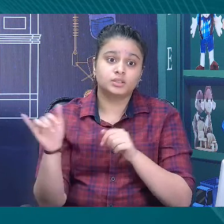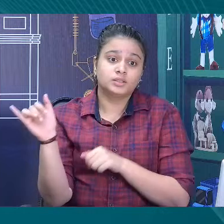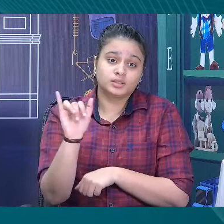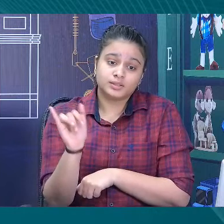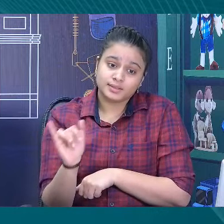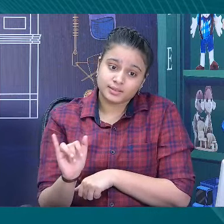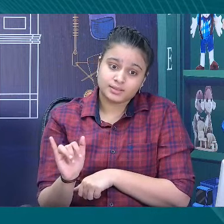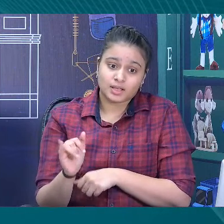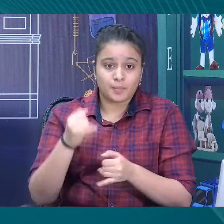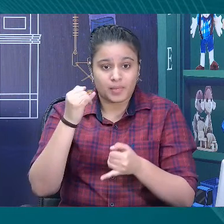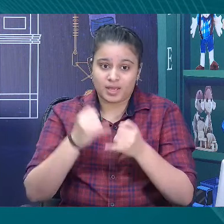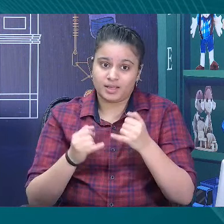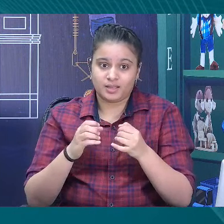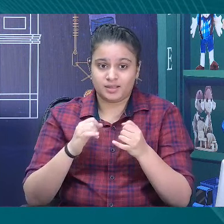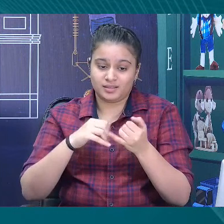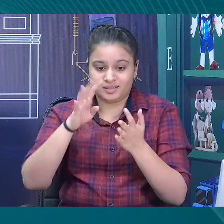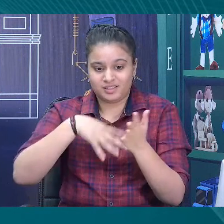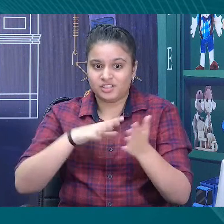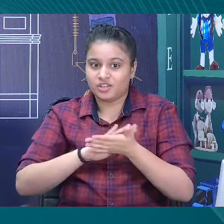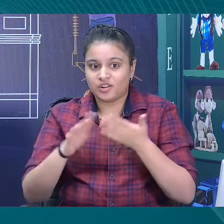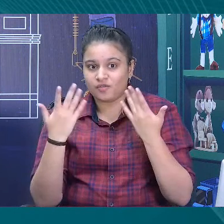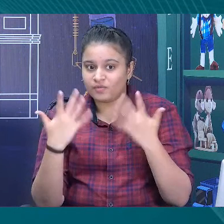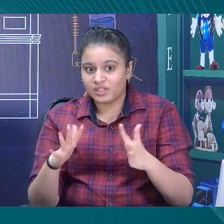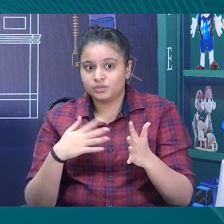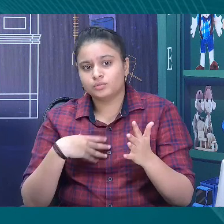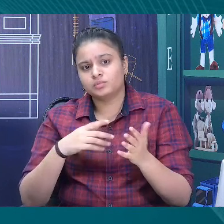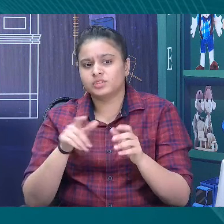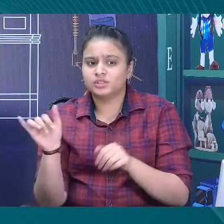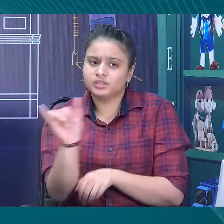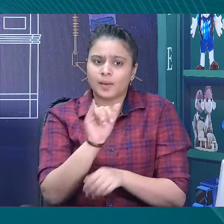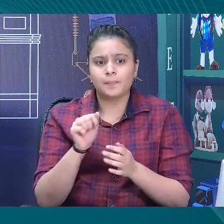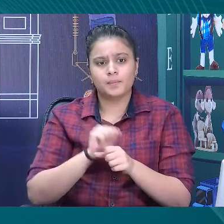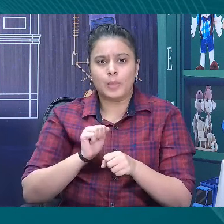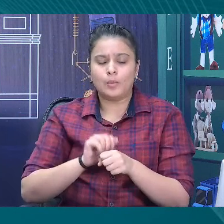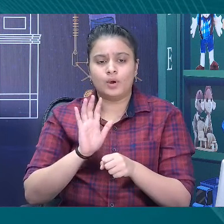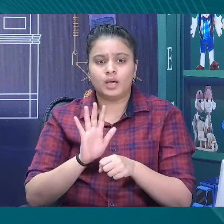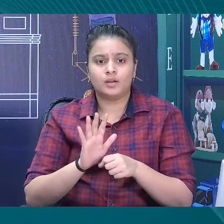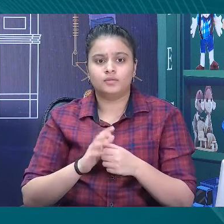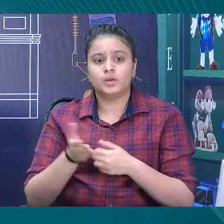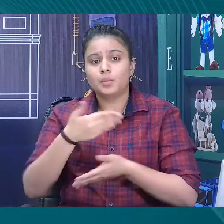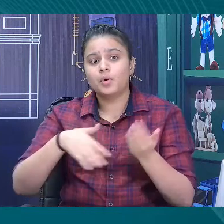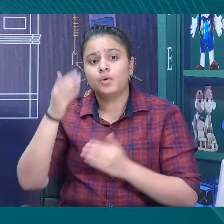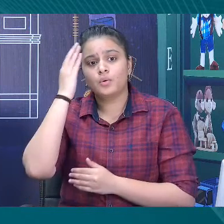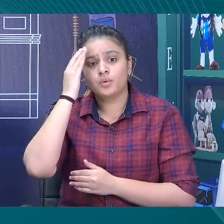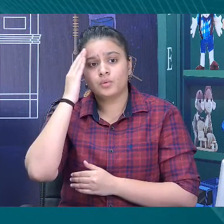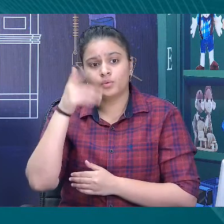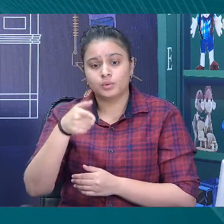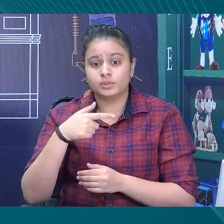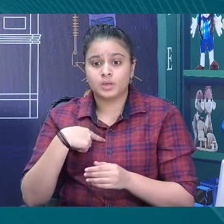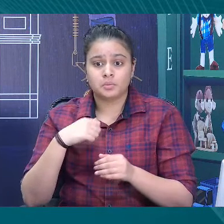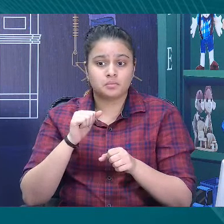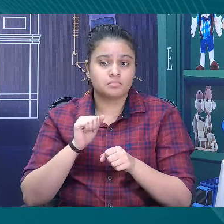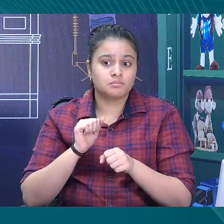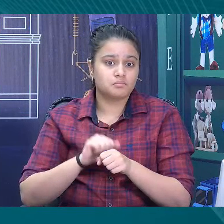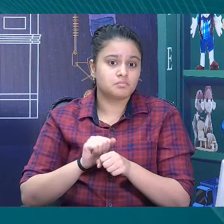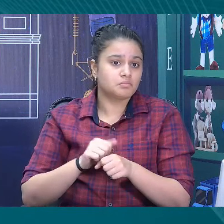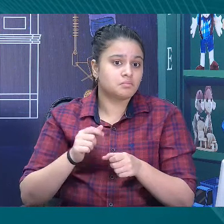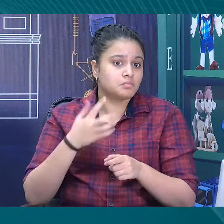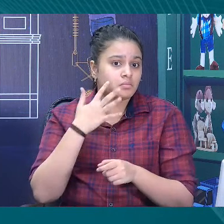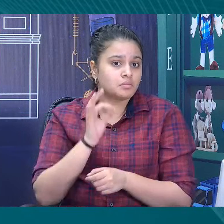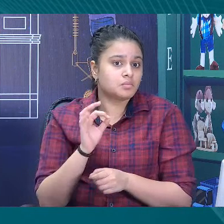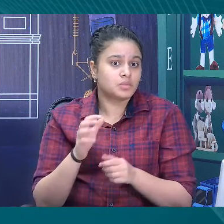the end of the class, end of the session. We know now that it just doesn't work. This